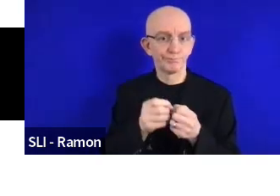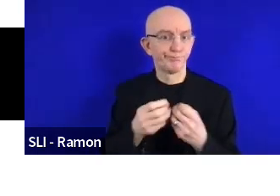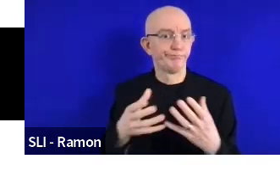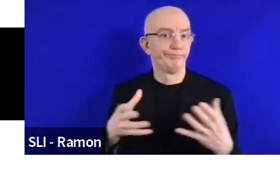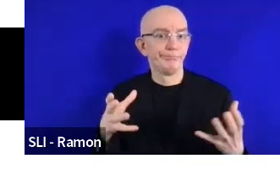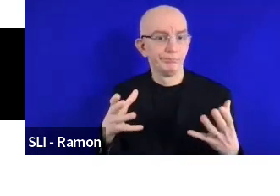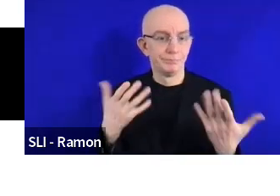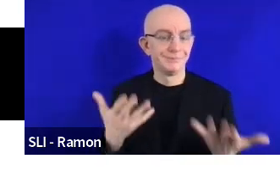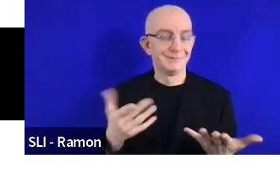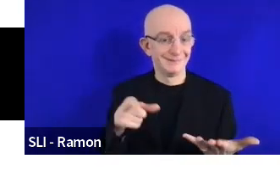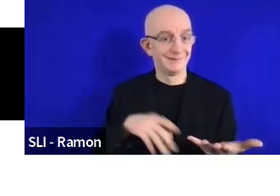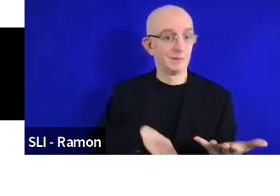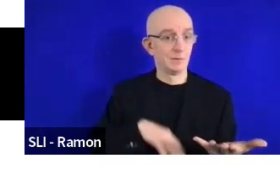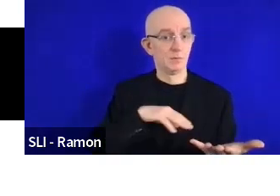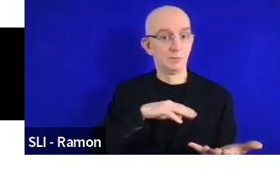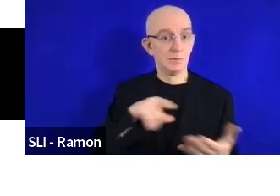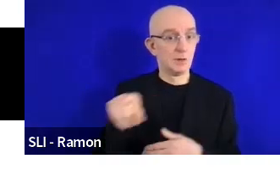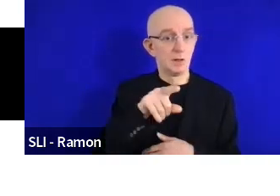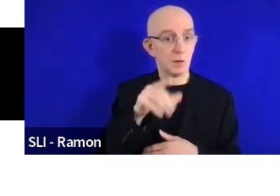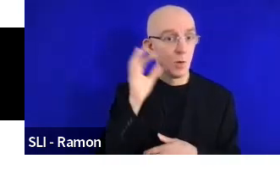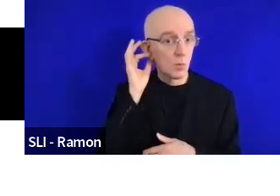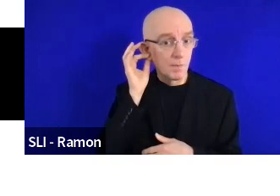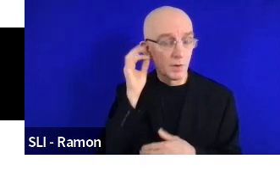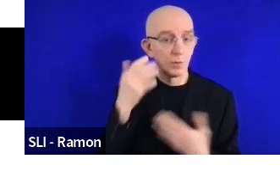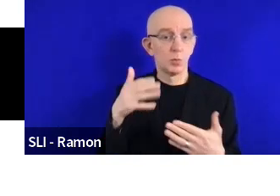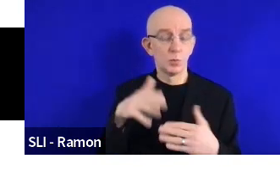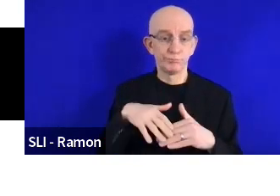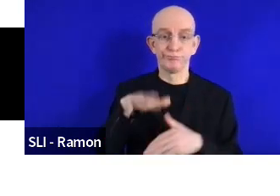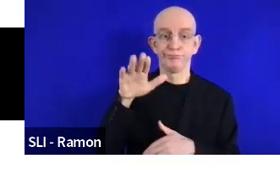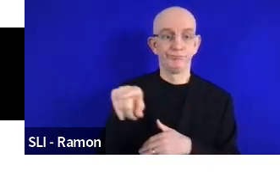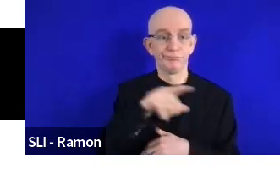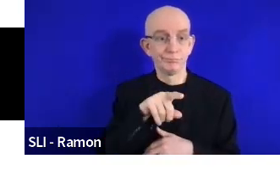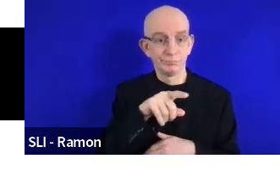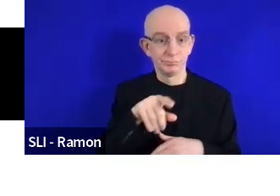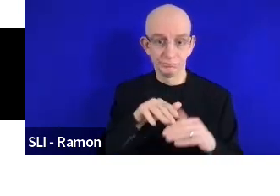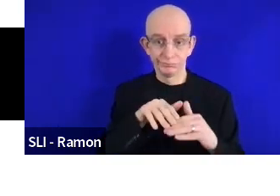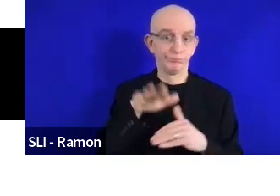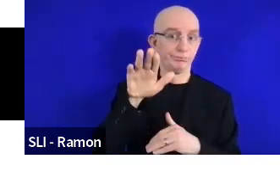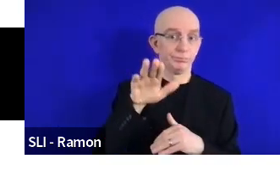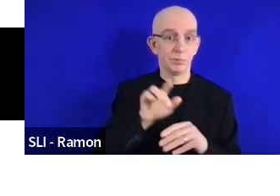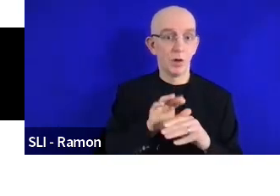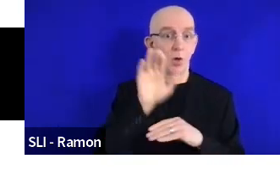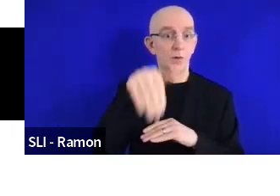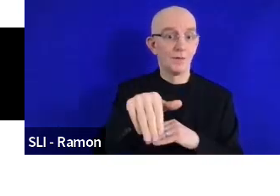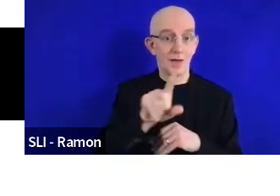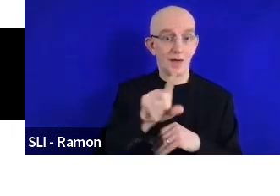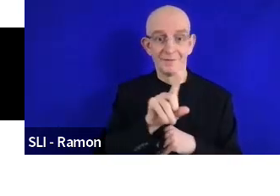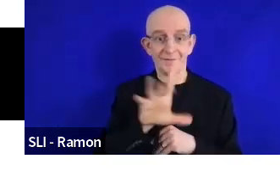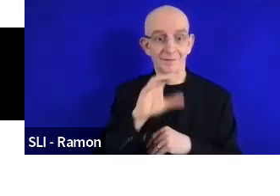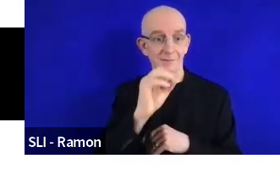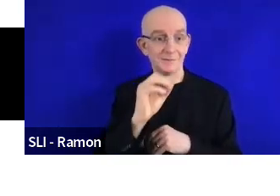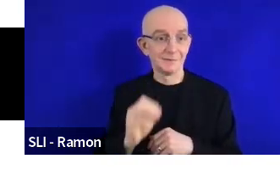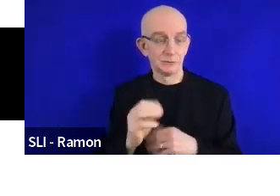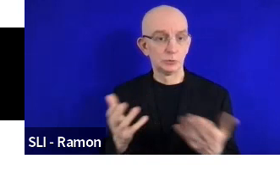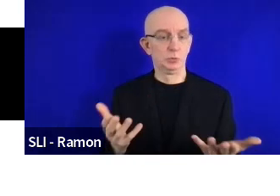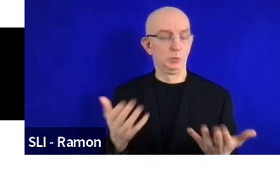when we develop aging adaptation policies, we need to really consider older women's need.